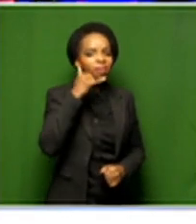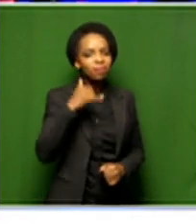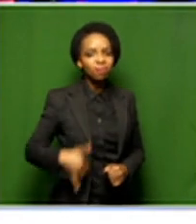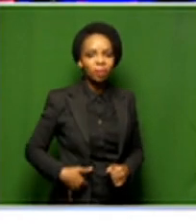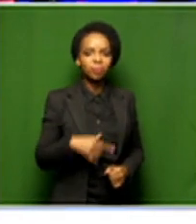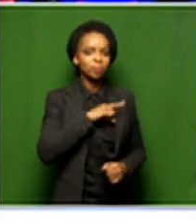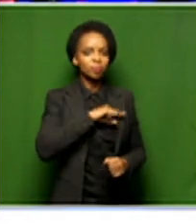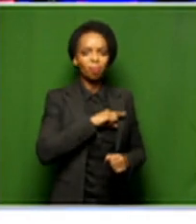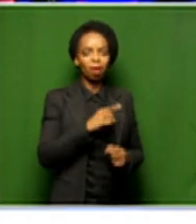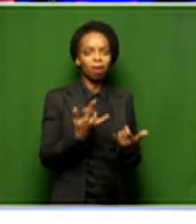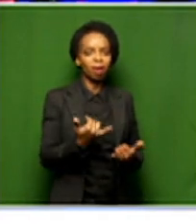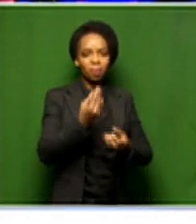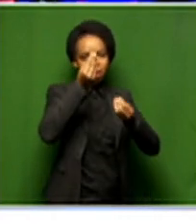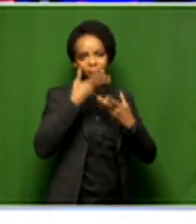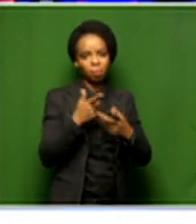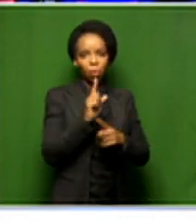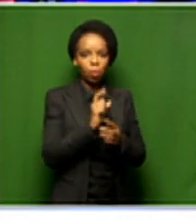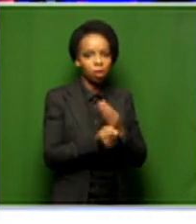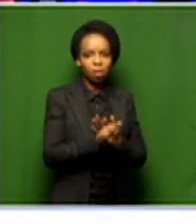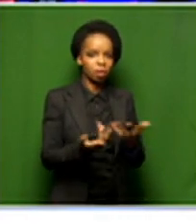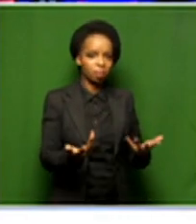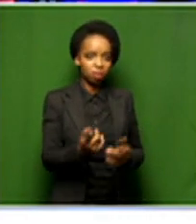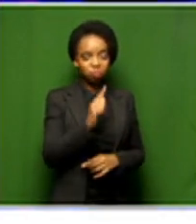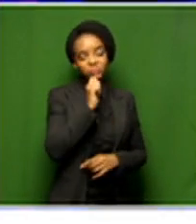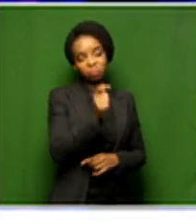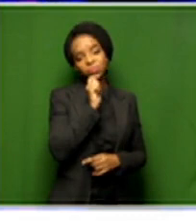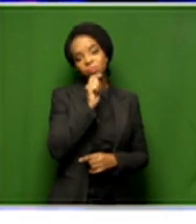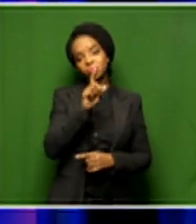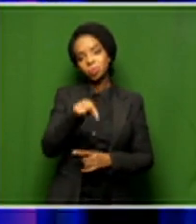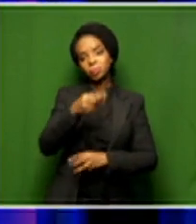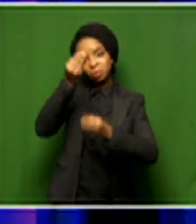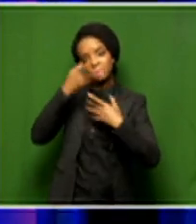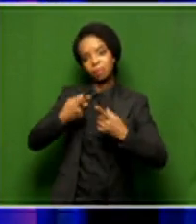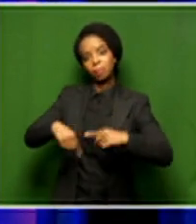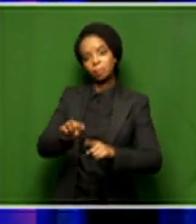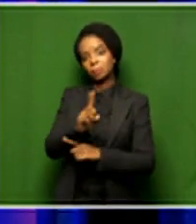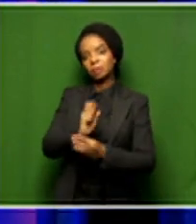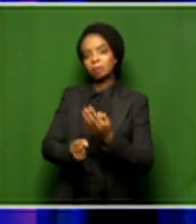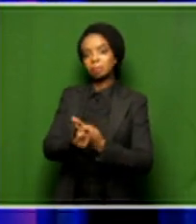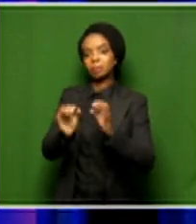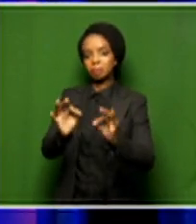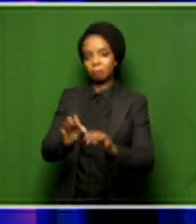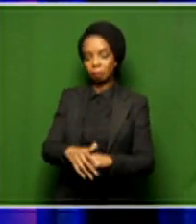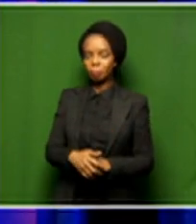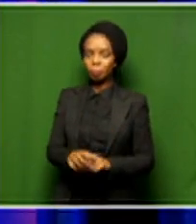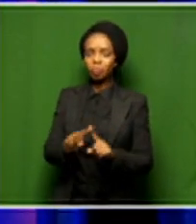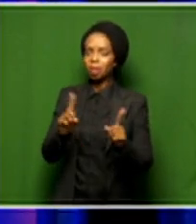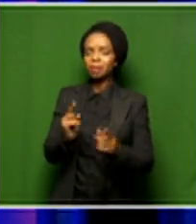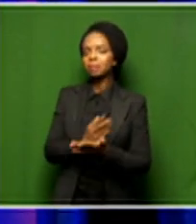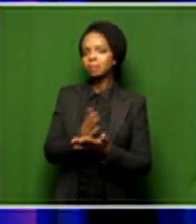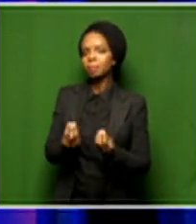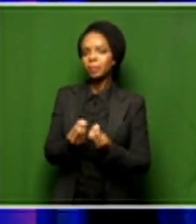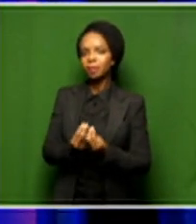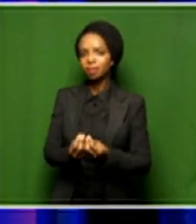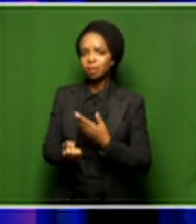phone or have some form of communication. Yeah, we should be getting some word in from them. I want to talk to some of the queues that we've been seeing at these